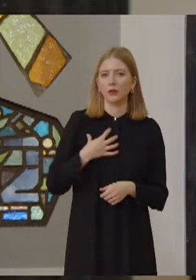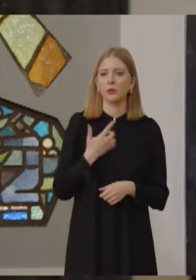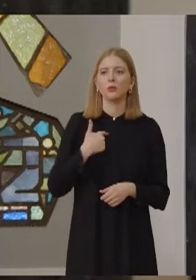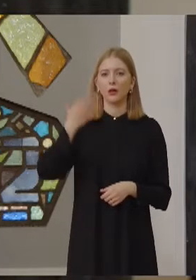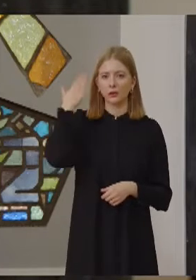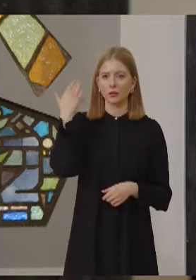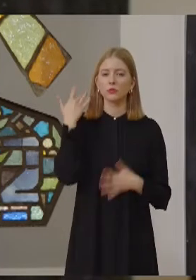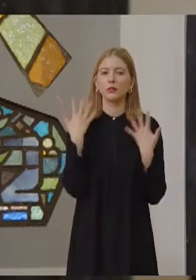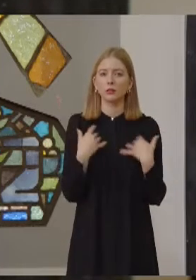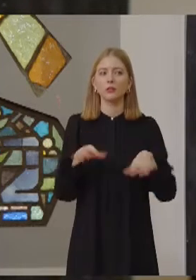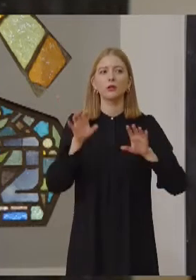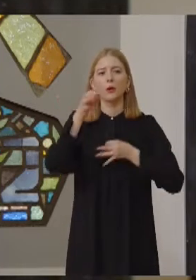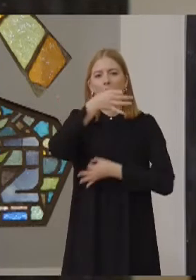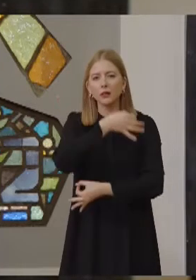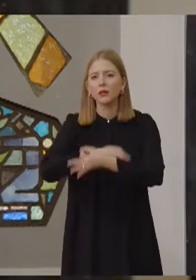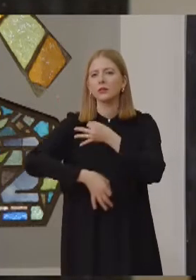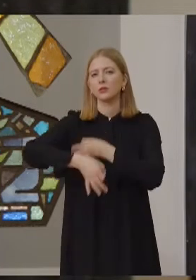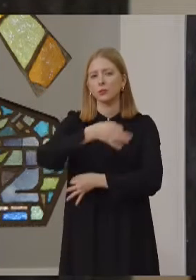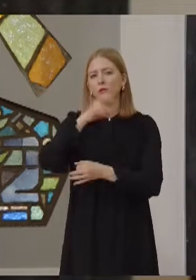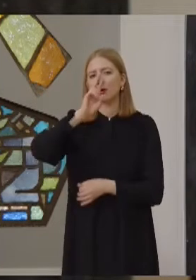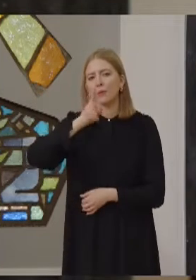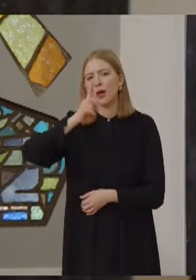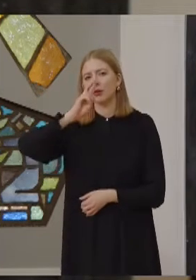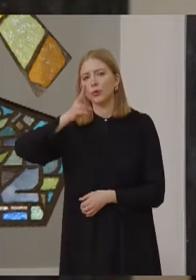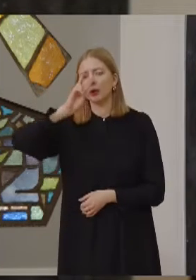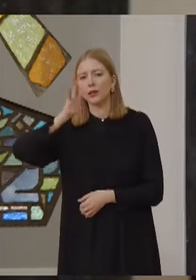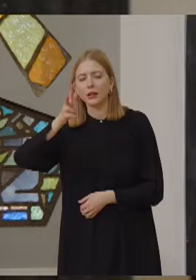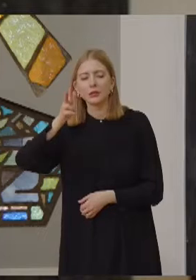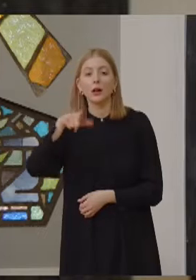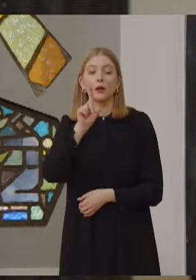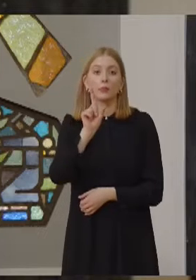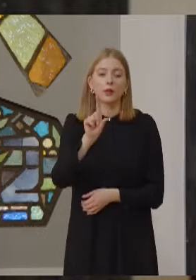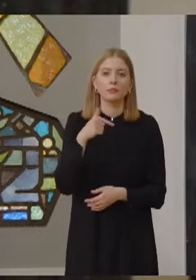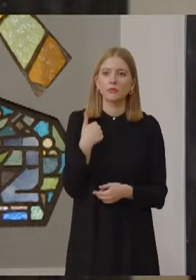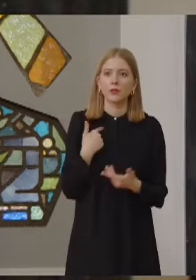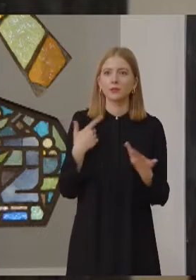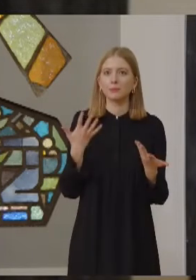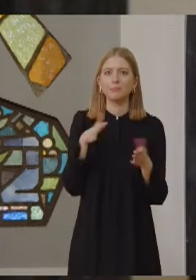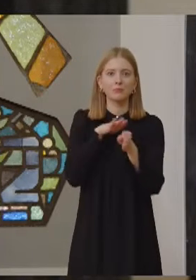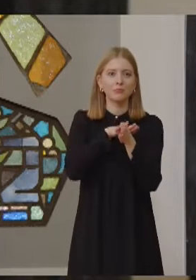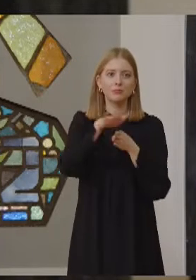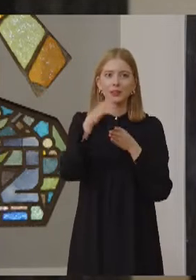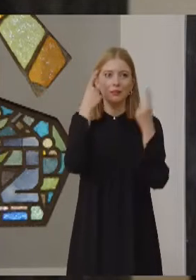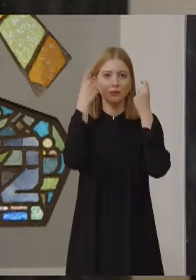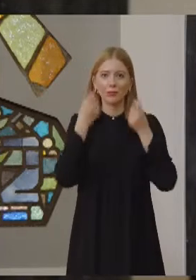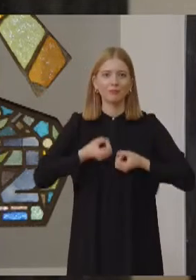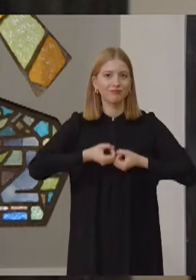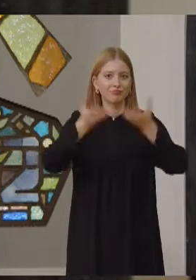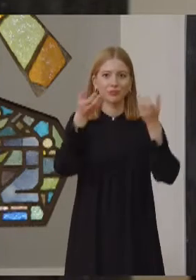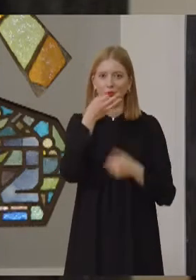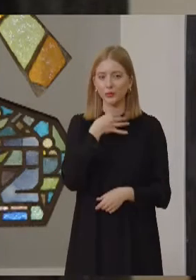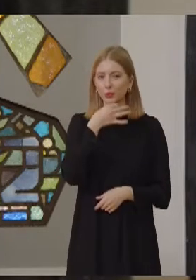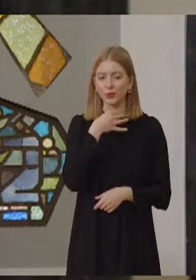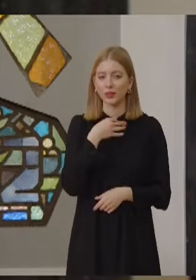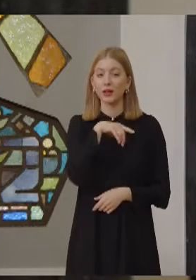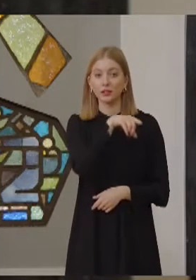Today, we are going to deal with a topic that has been dealt in Lithuania for quite a few years. But it seems that we have